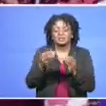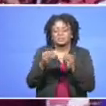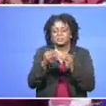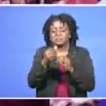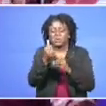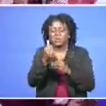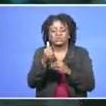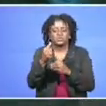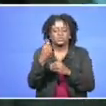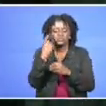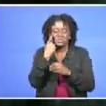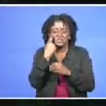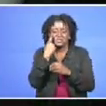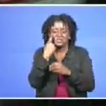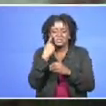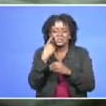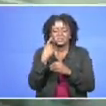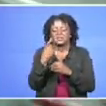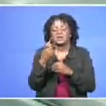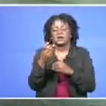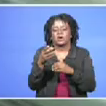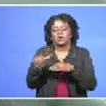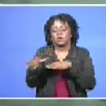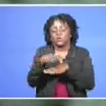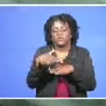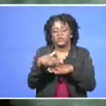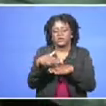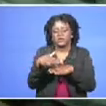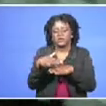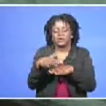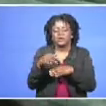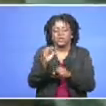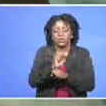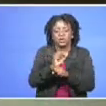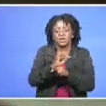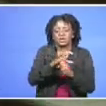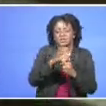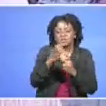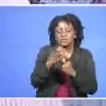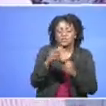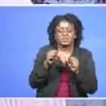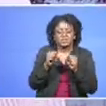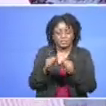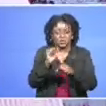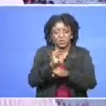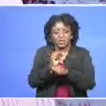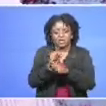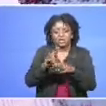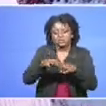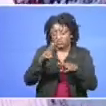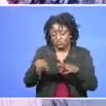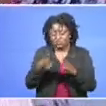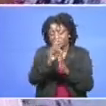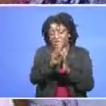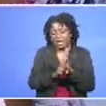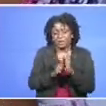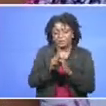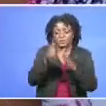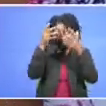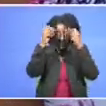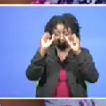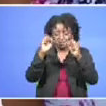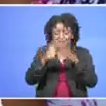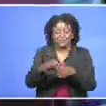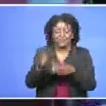postal workers over their working conditions. While staff are still working reduced hours, president of the Bahamas Public Service Union,